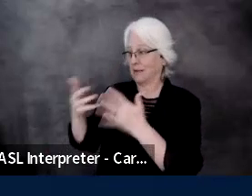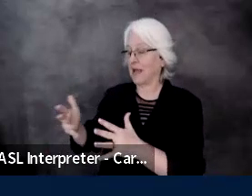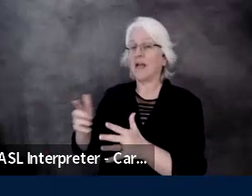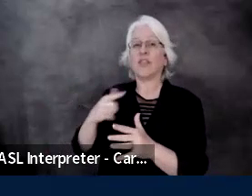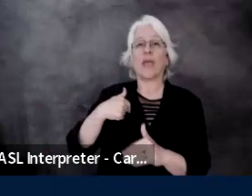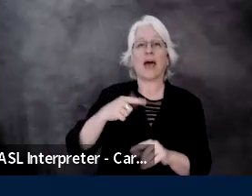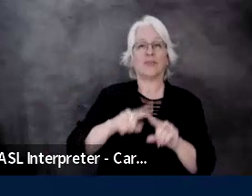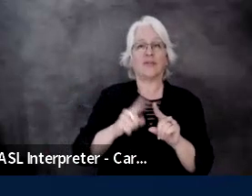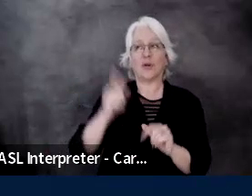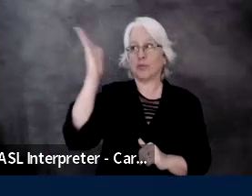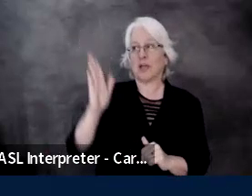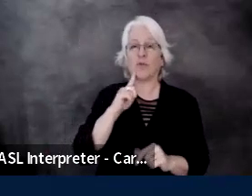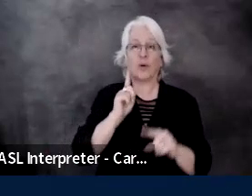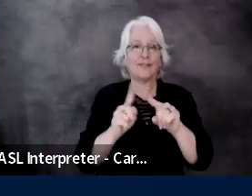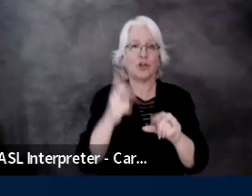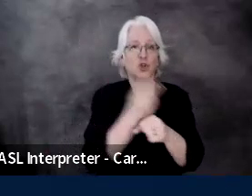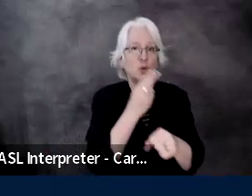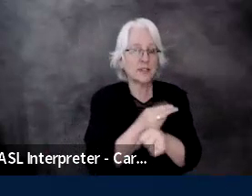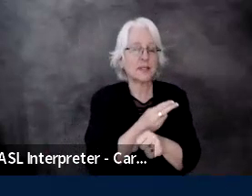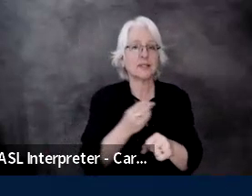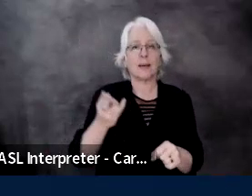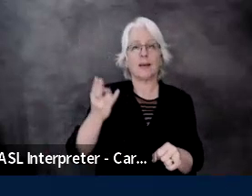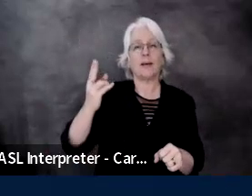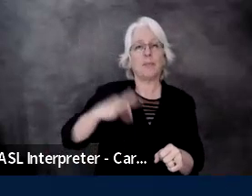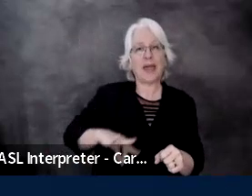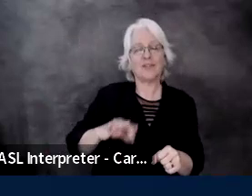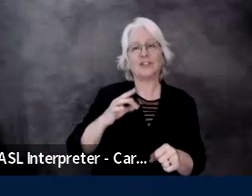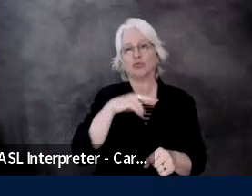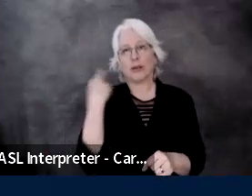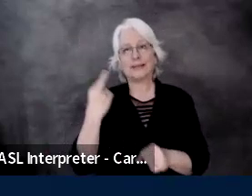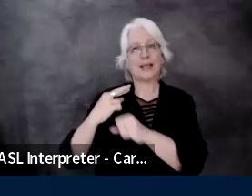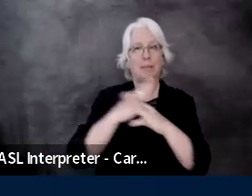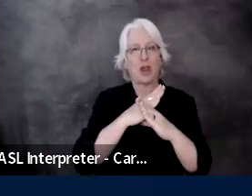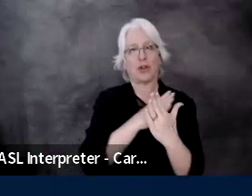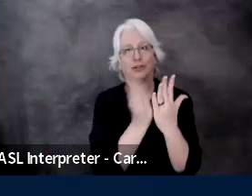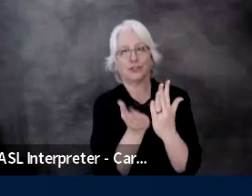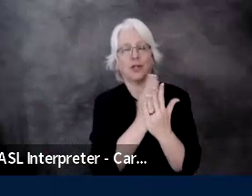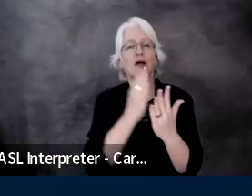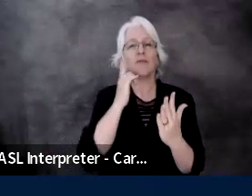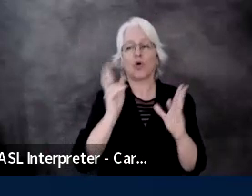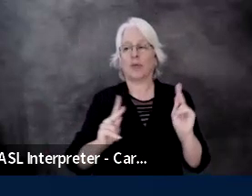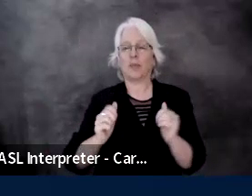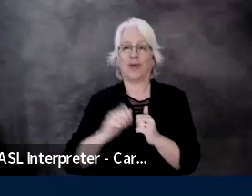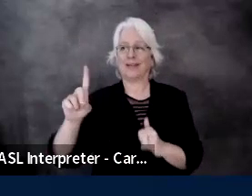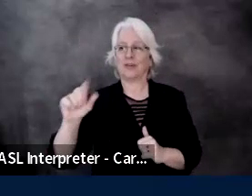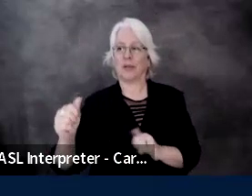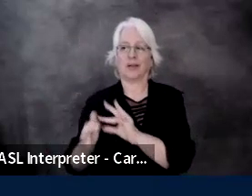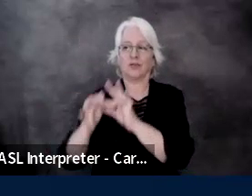uses, benefits, and risks and barriers for people with disabilities regarding